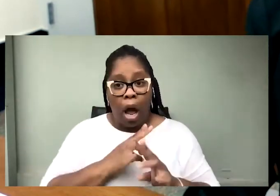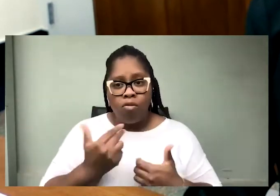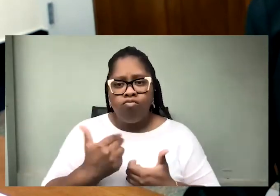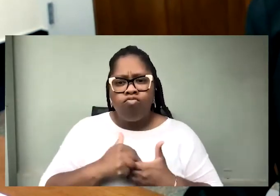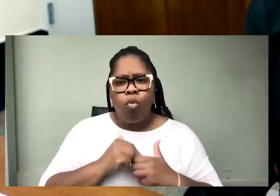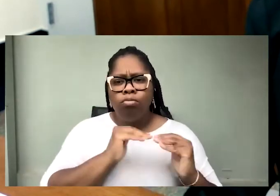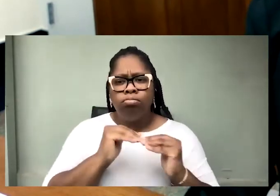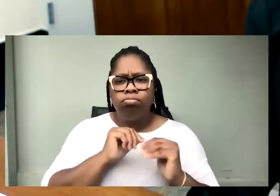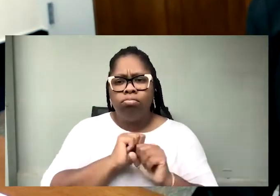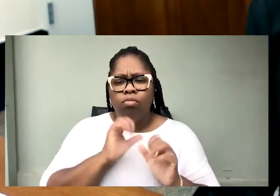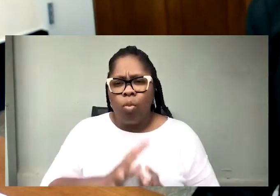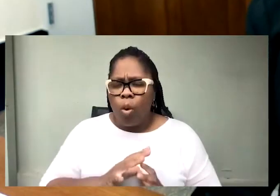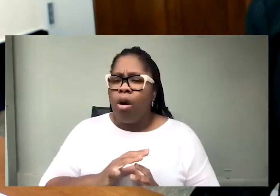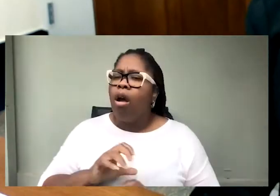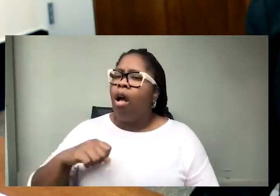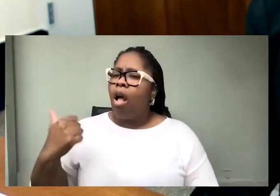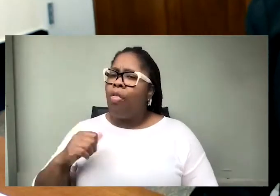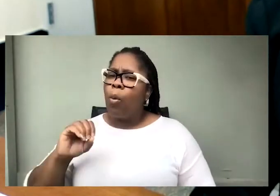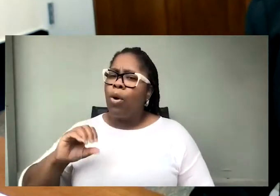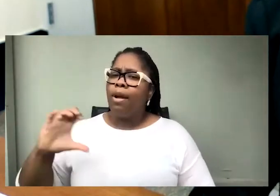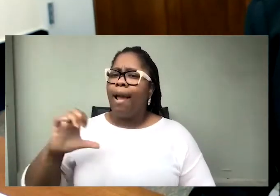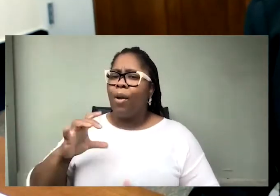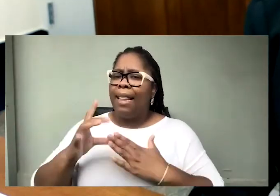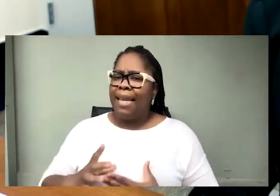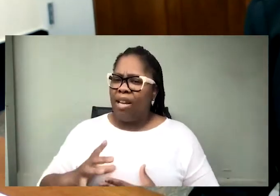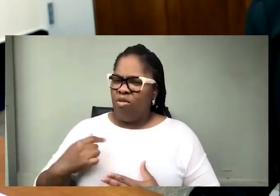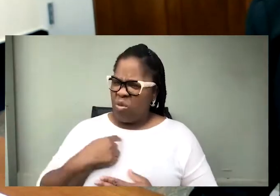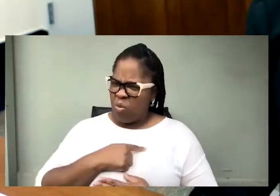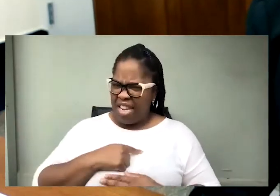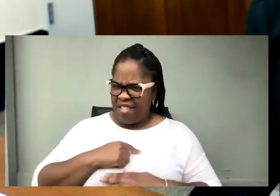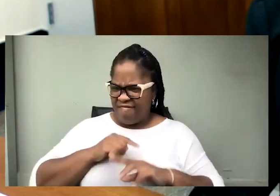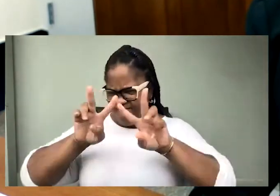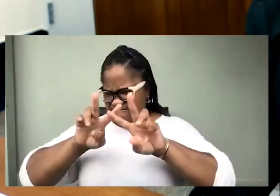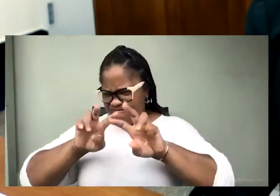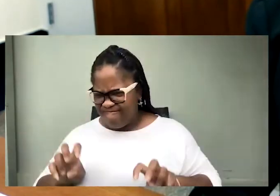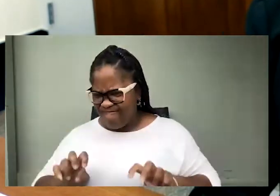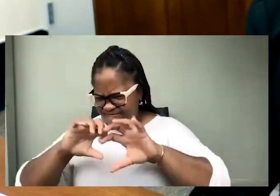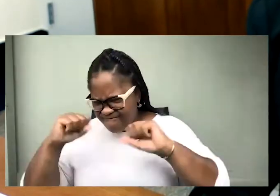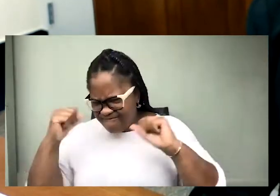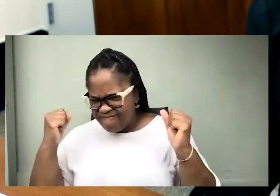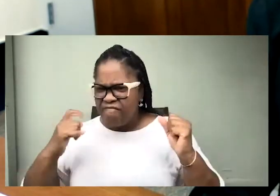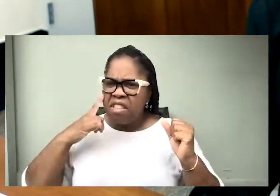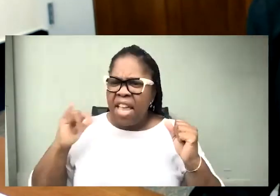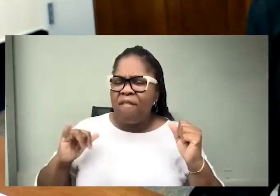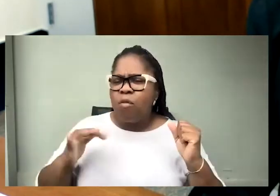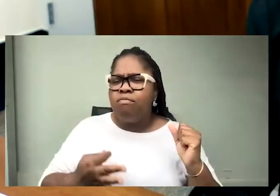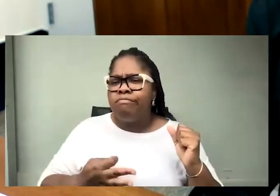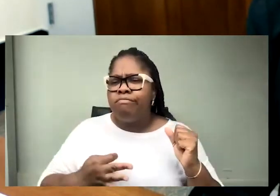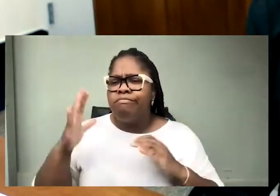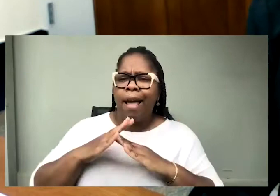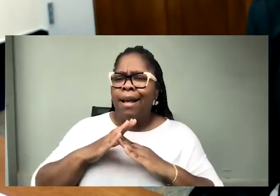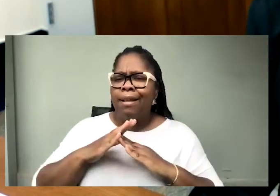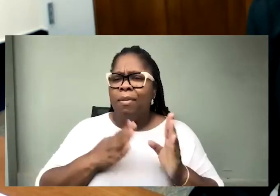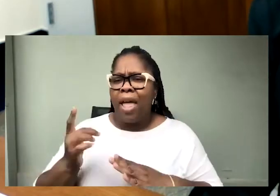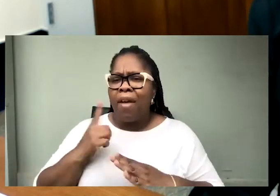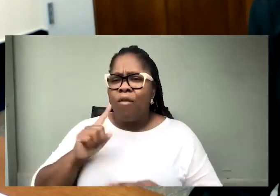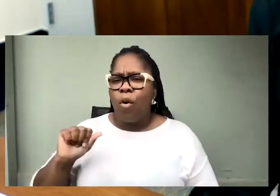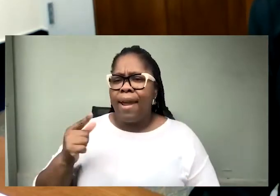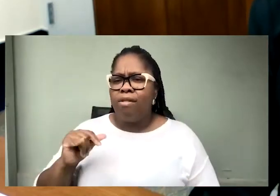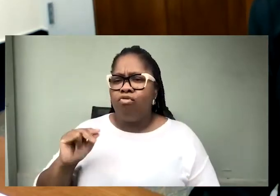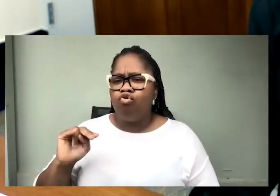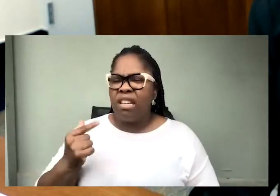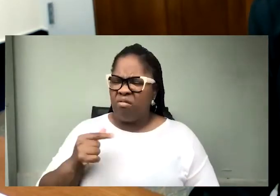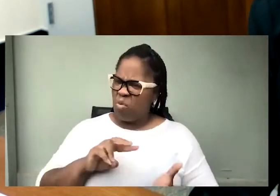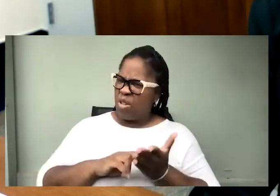and fellow Orange County leaders as we take an in-depth look at California's Master Plan for Aging and what it means for Orange